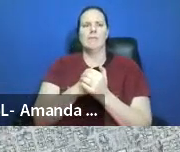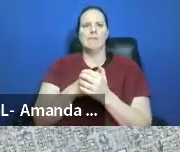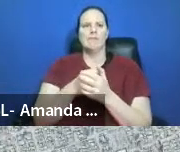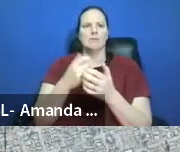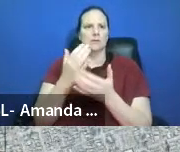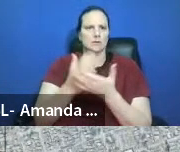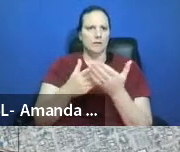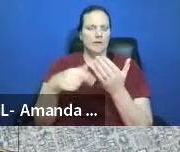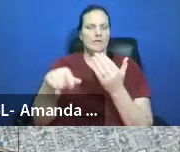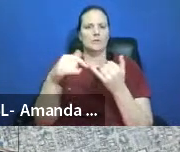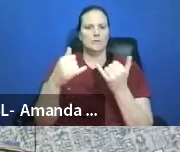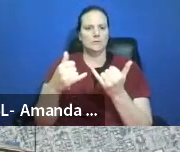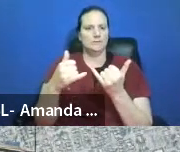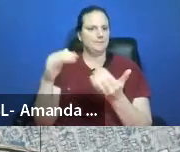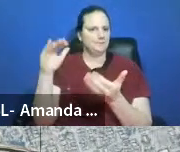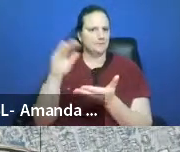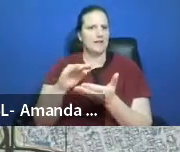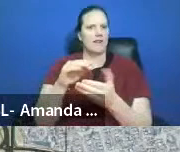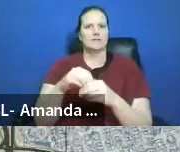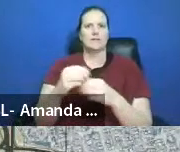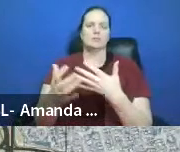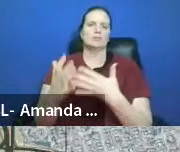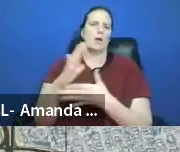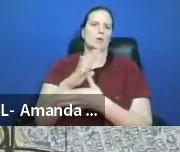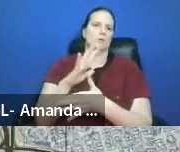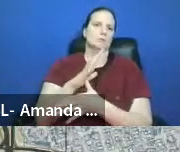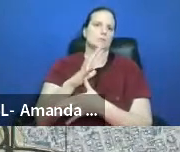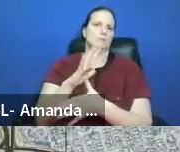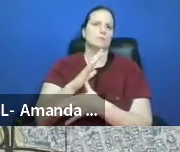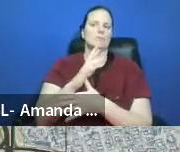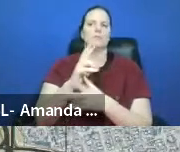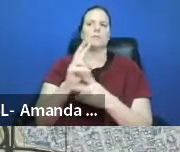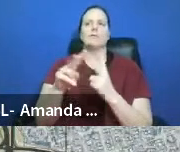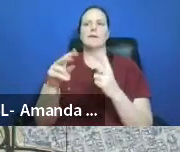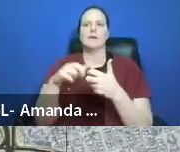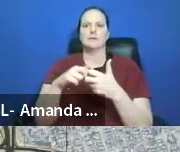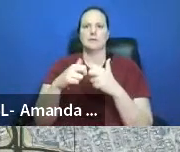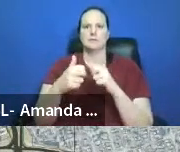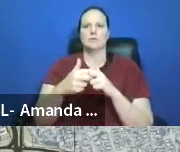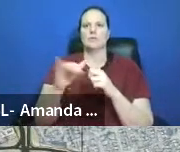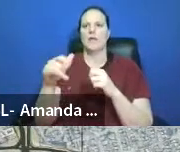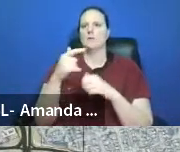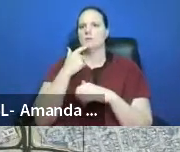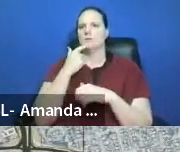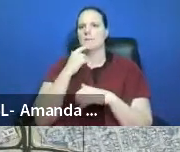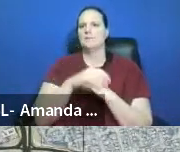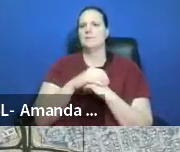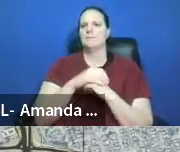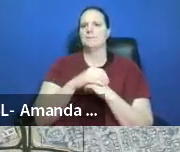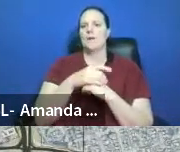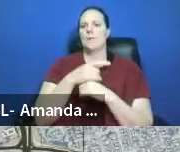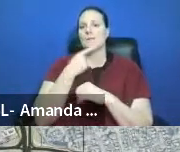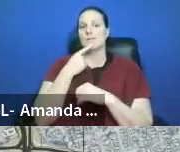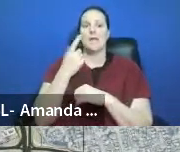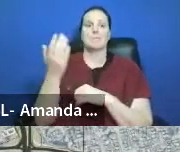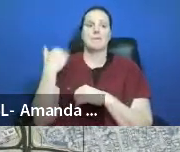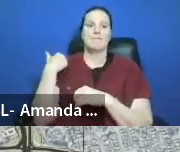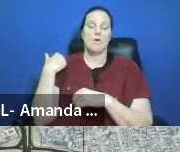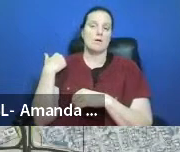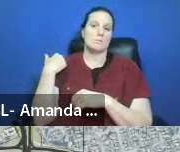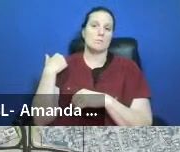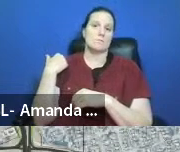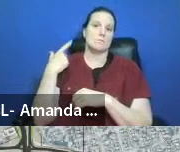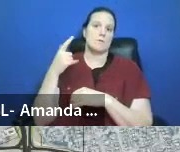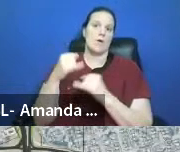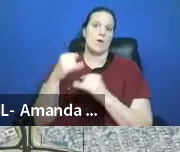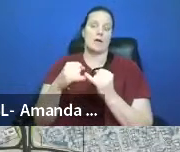today are lesser in priority, it's very difficult. Like you said, is you know, I'm going to say it, in the past, you get to